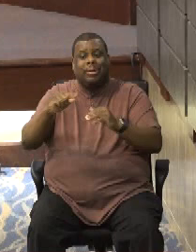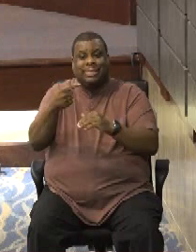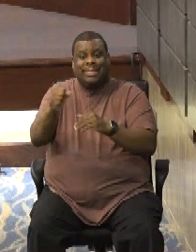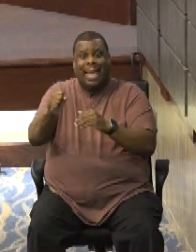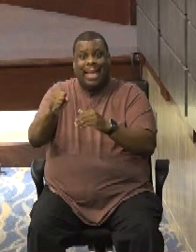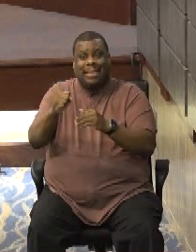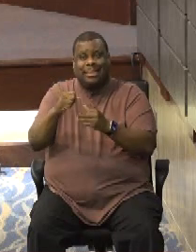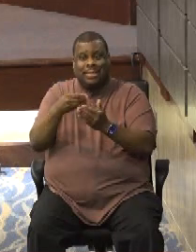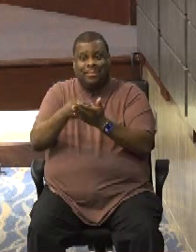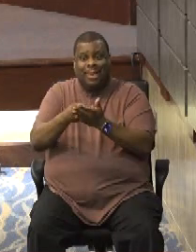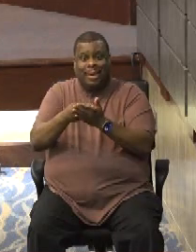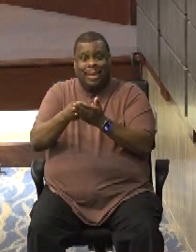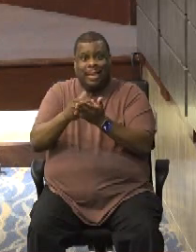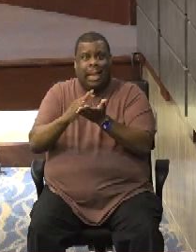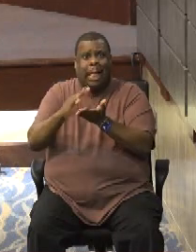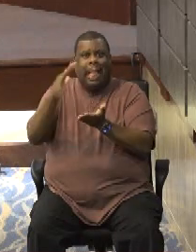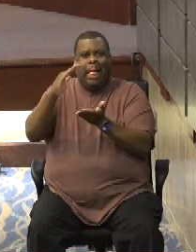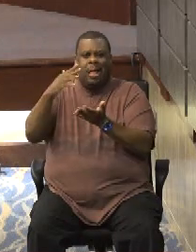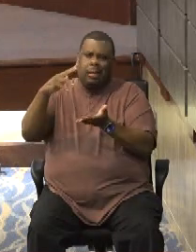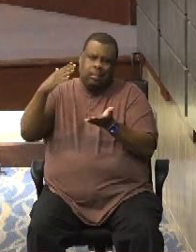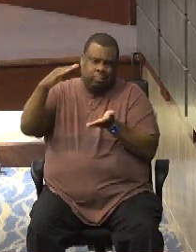Now, the city is working on,